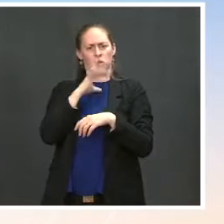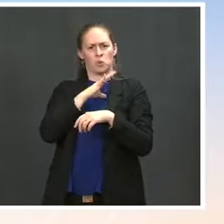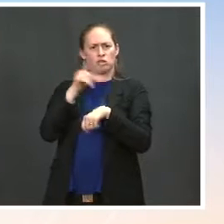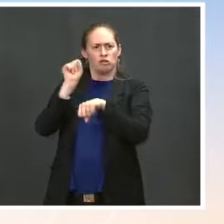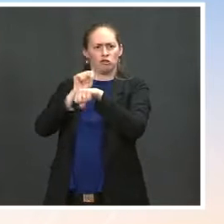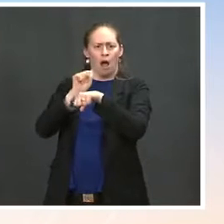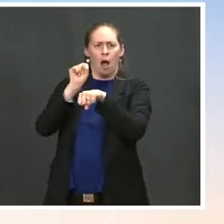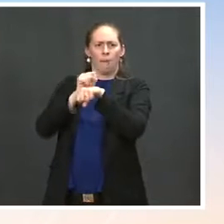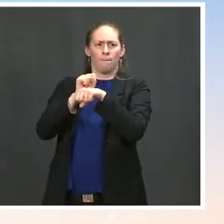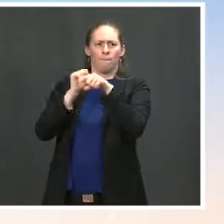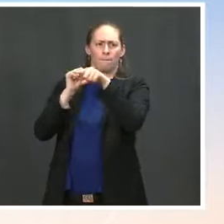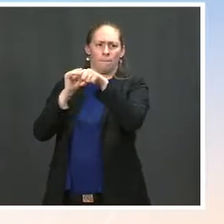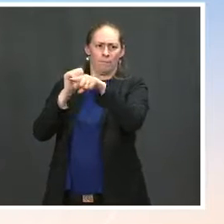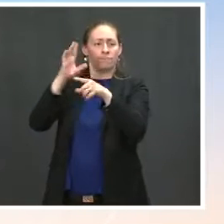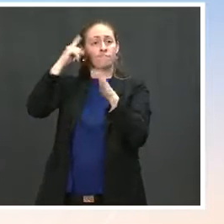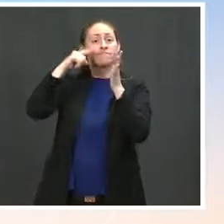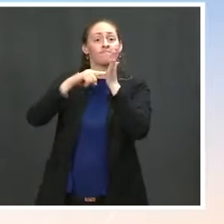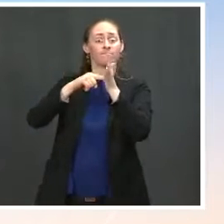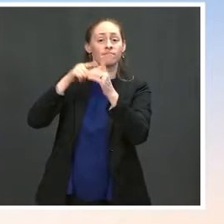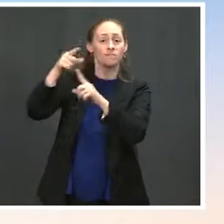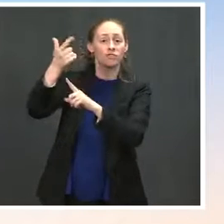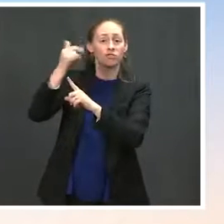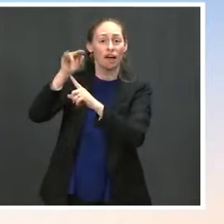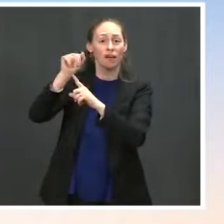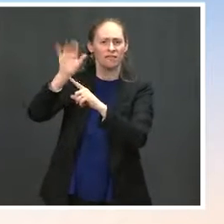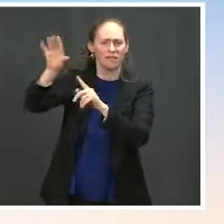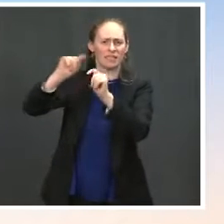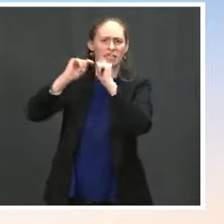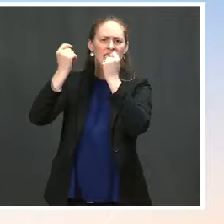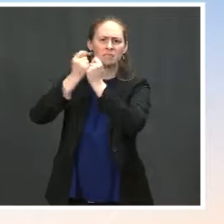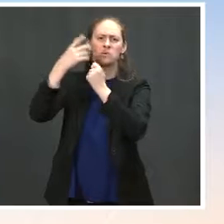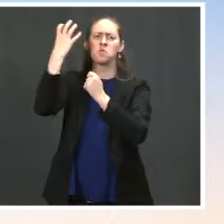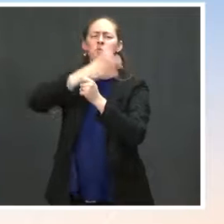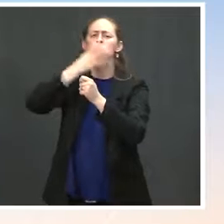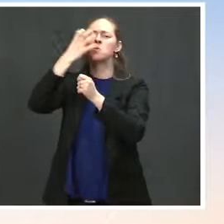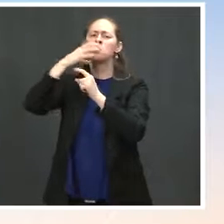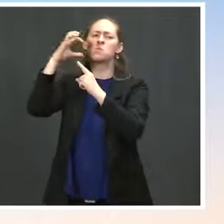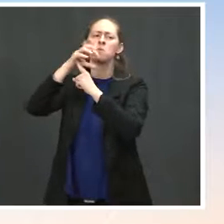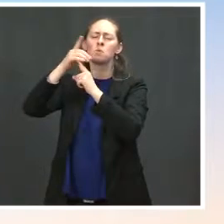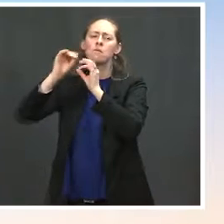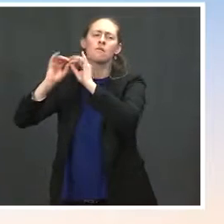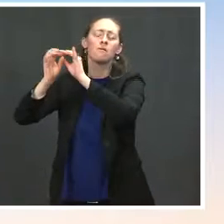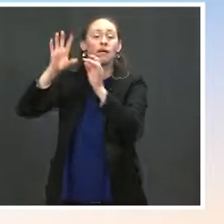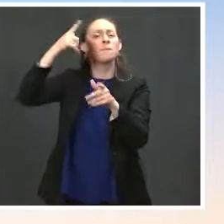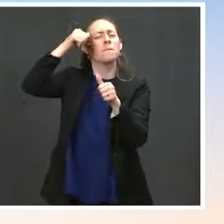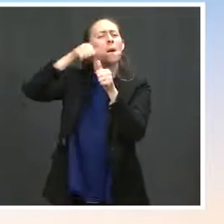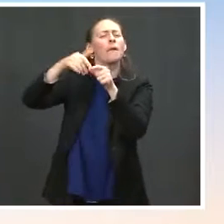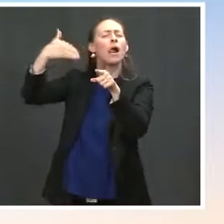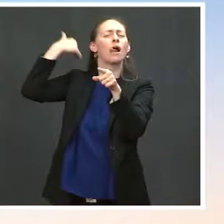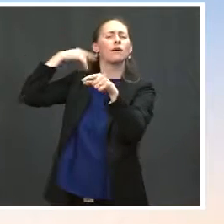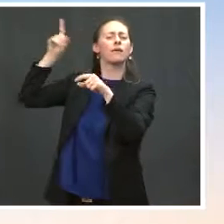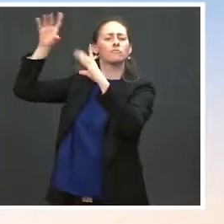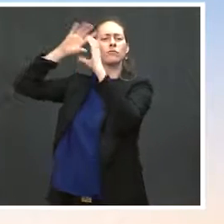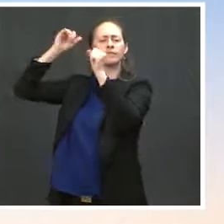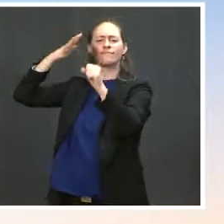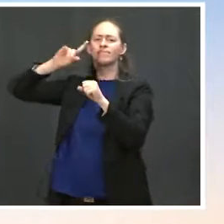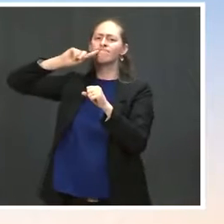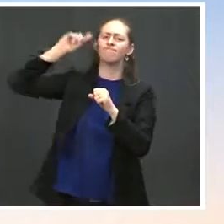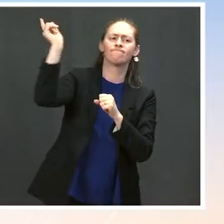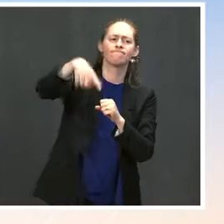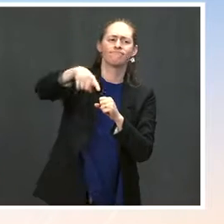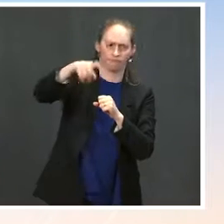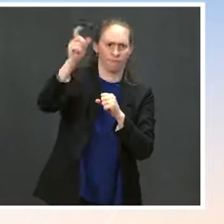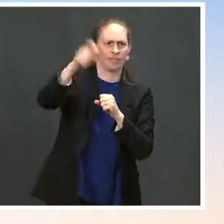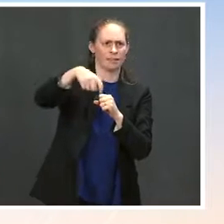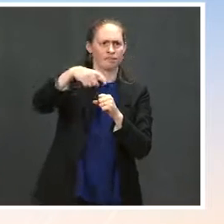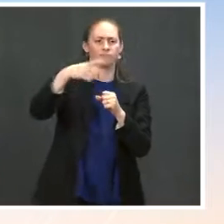her team have done. You may remember the executive order which said the president will aim to announce the NDC at the